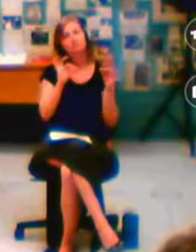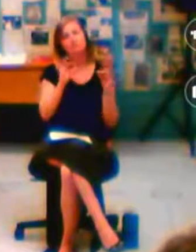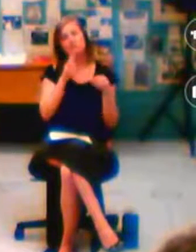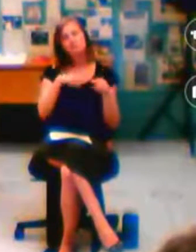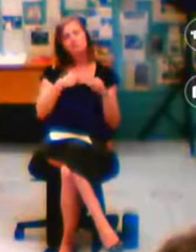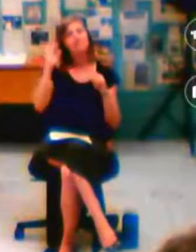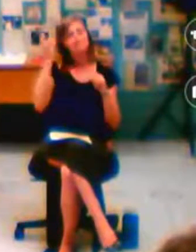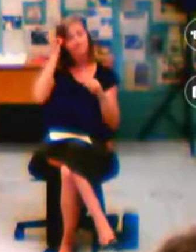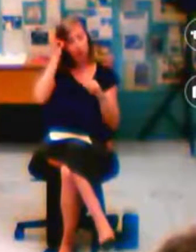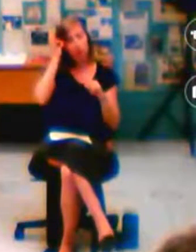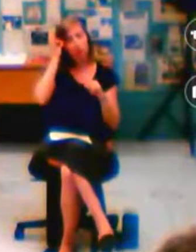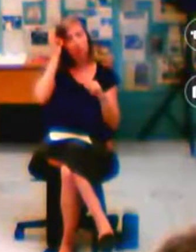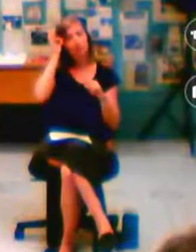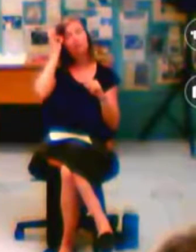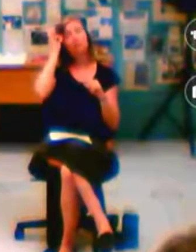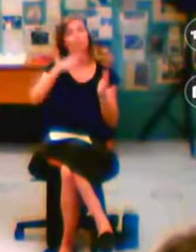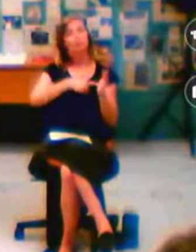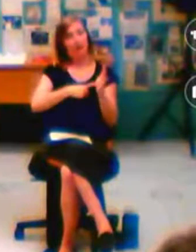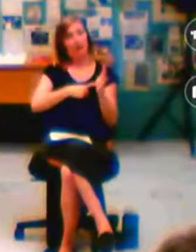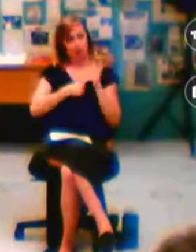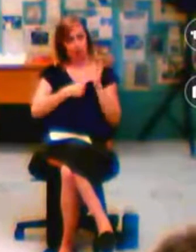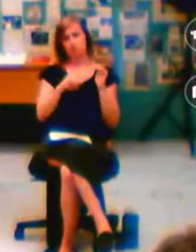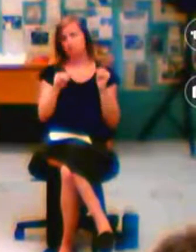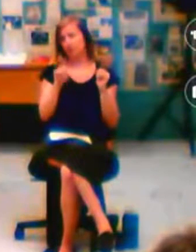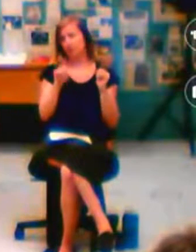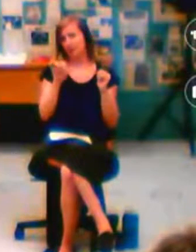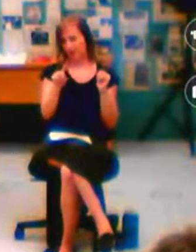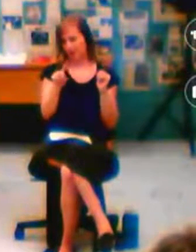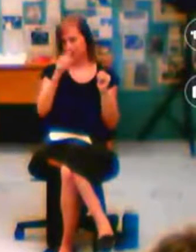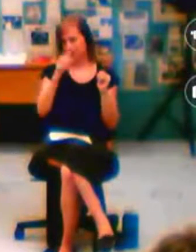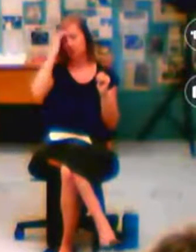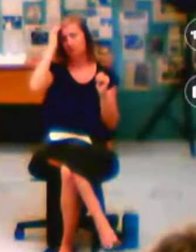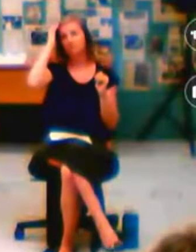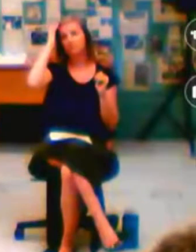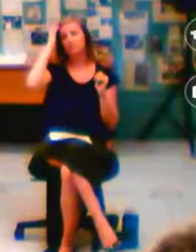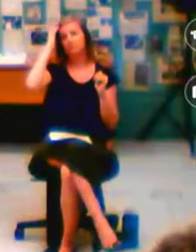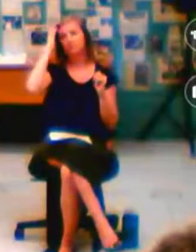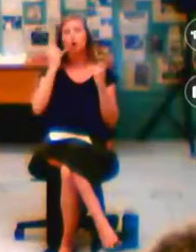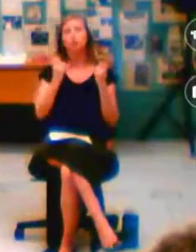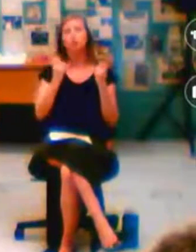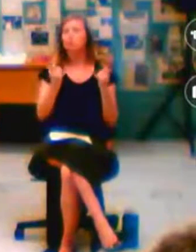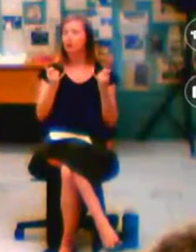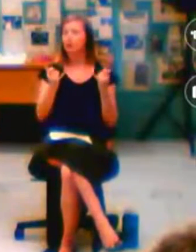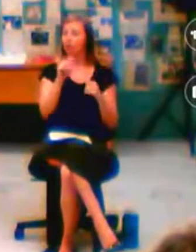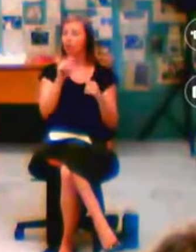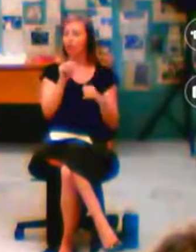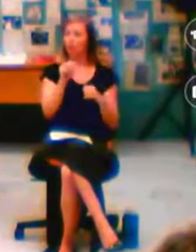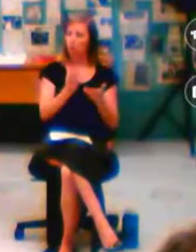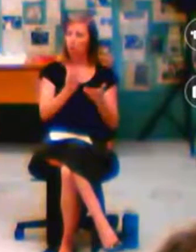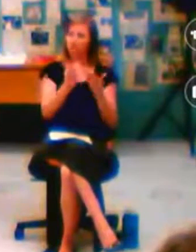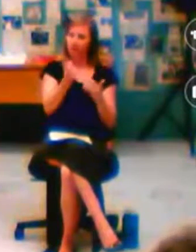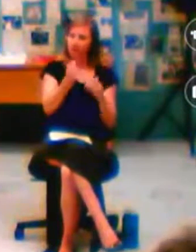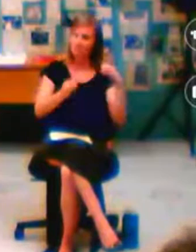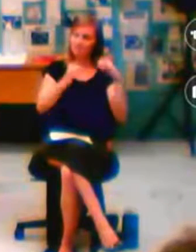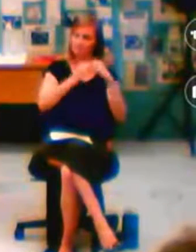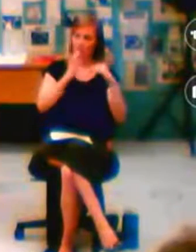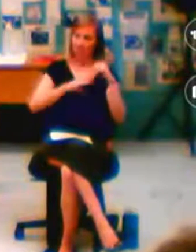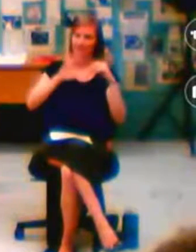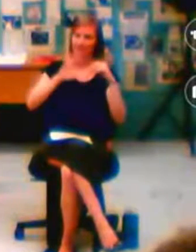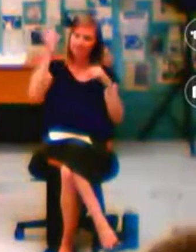and both medical and non-medical transportation. The amendment speaks to the required federal